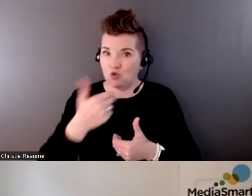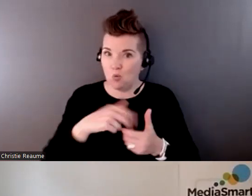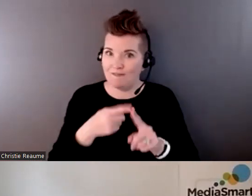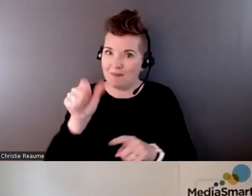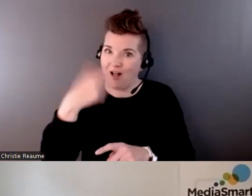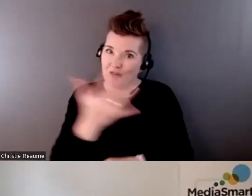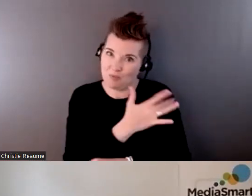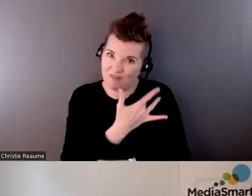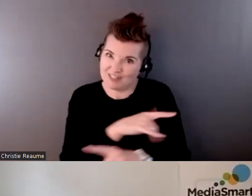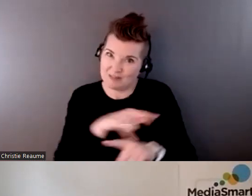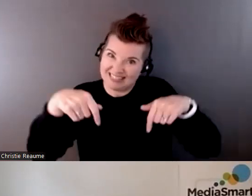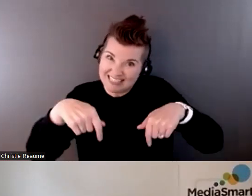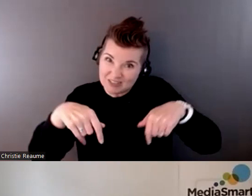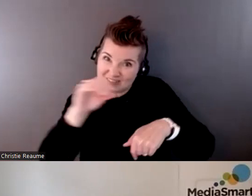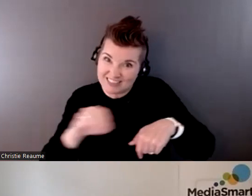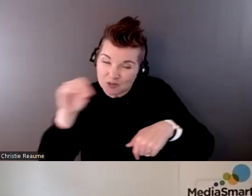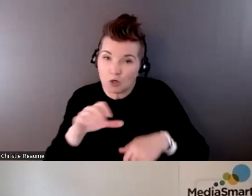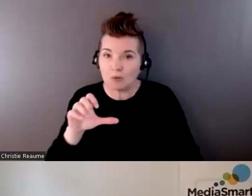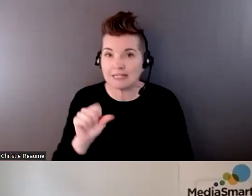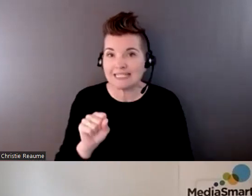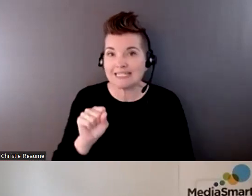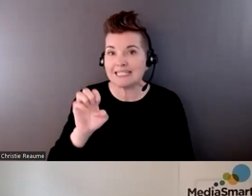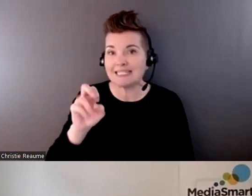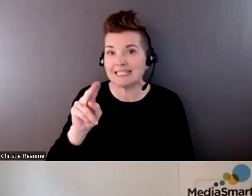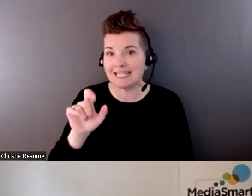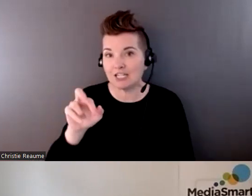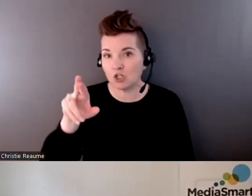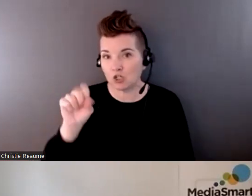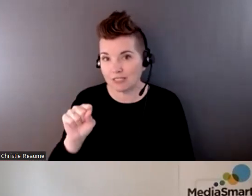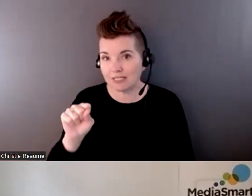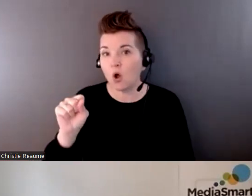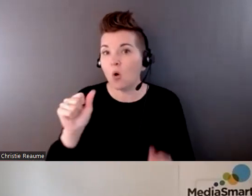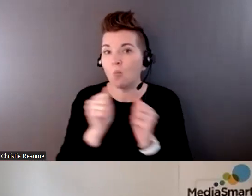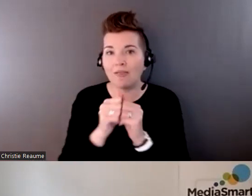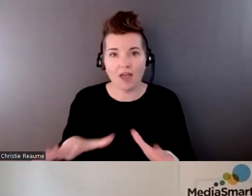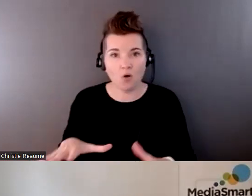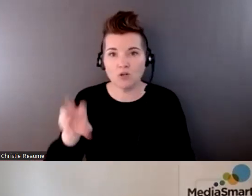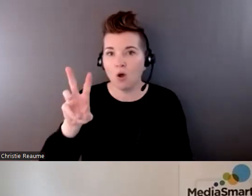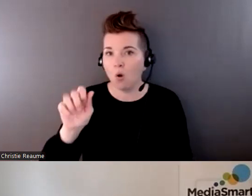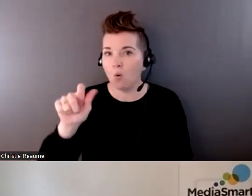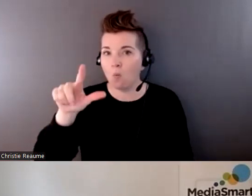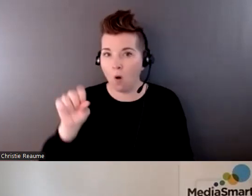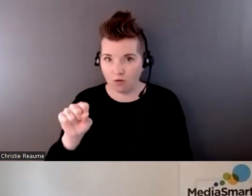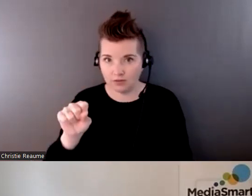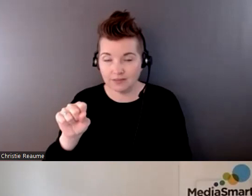have that program seniors Without Walls um that that is run by the older adult centers across Ontario